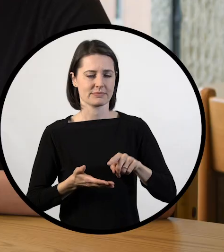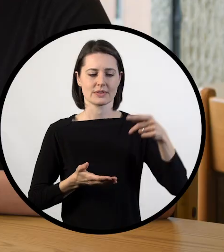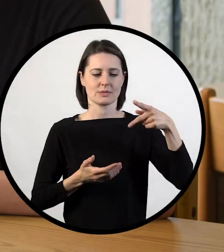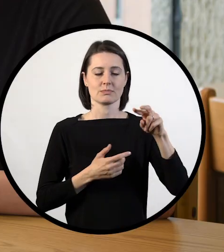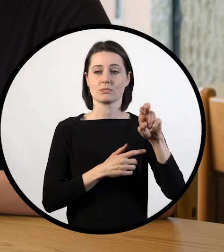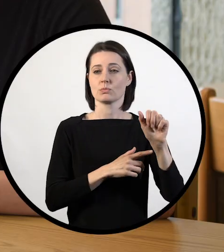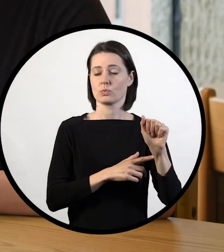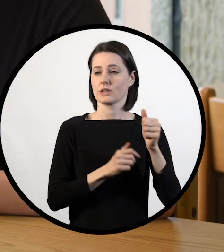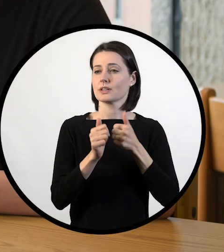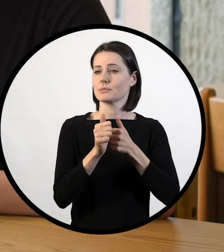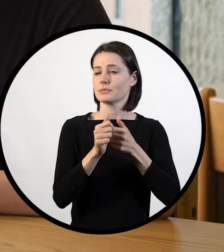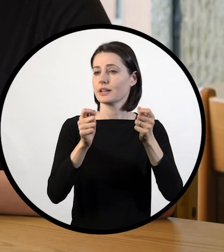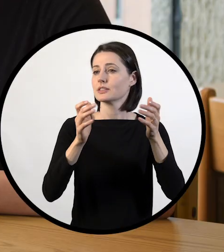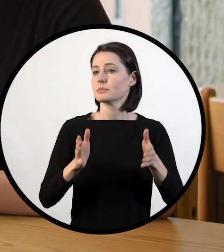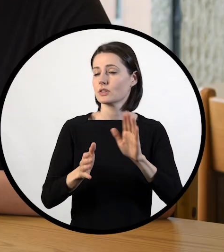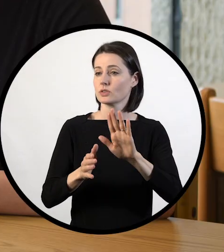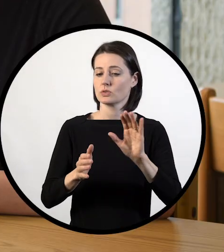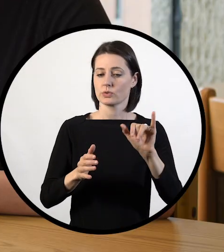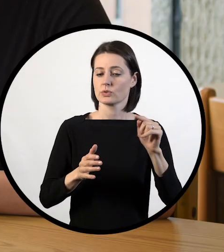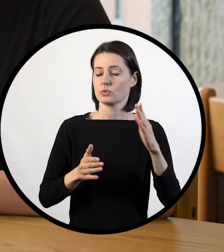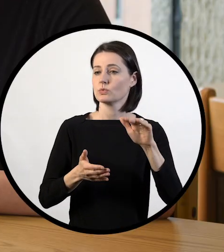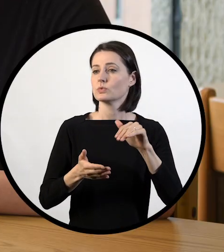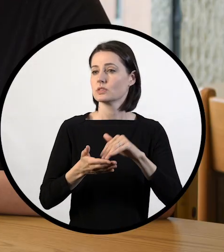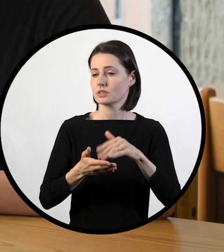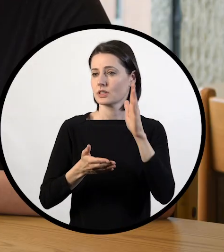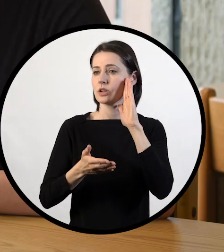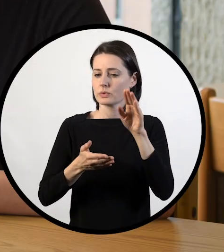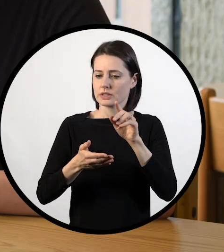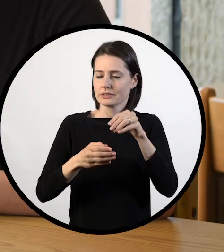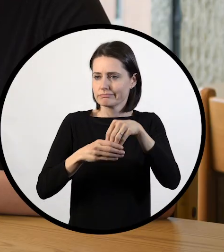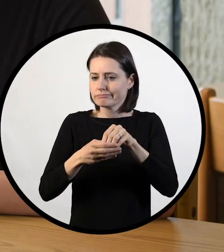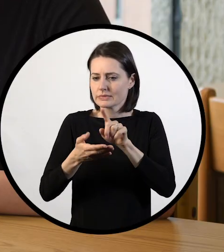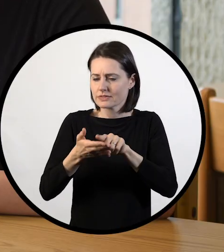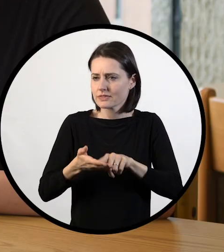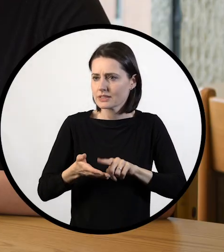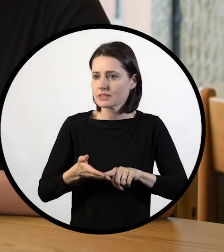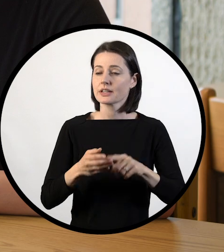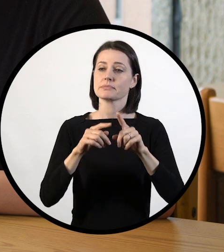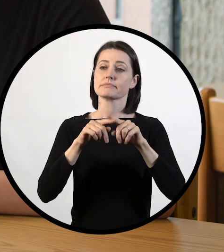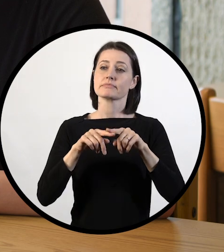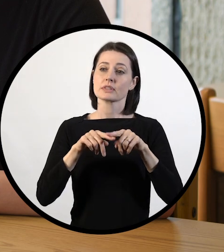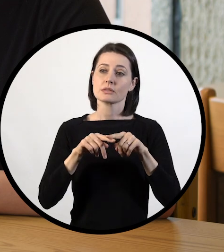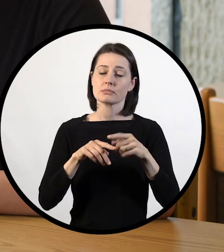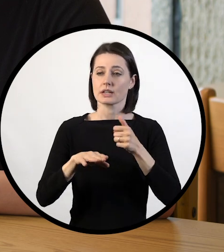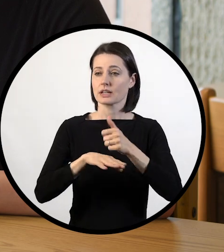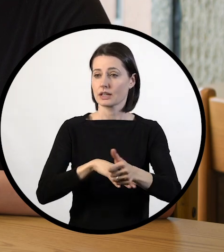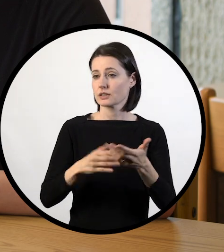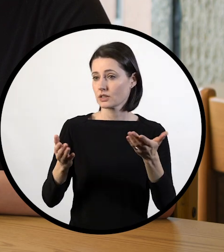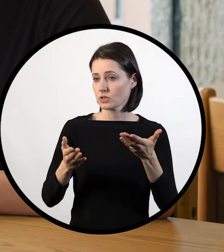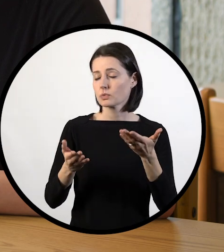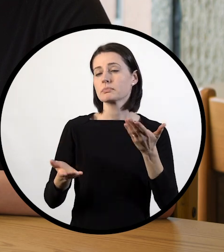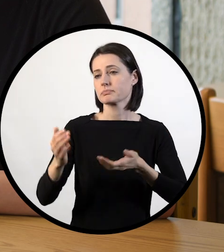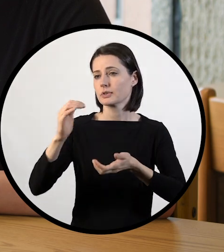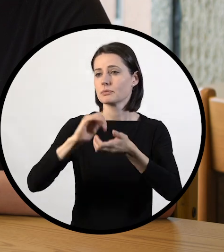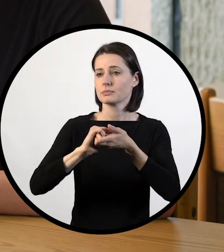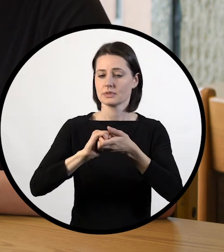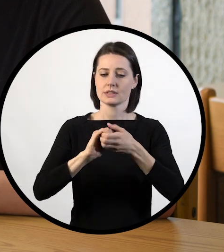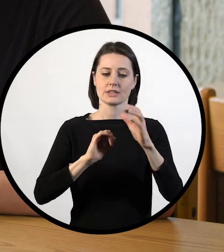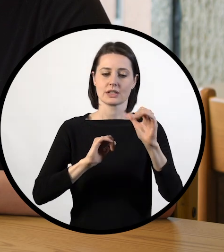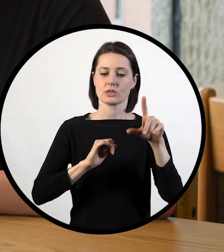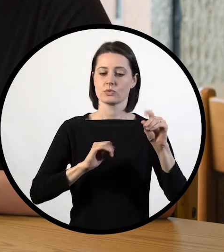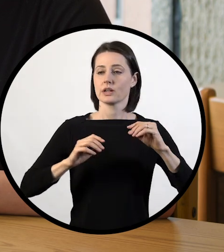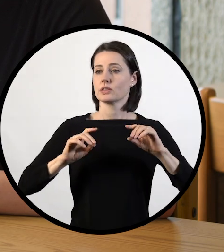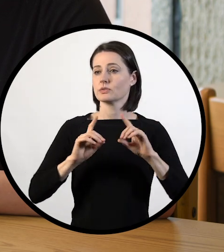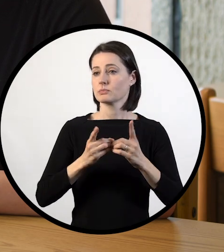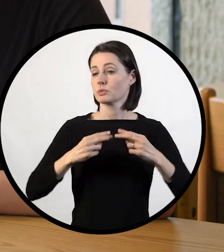investigation? The PREA compliance manager of your youth center will conduct an internal investigation, and depending on the allegation,